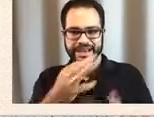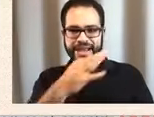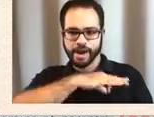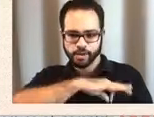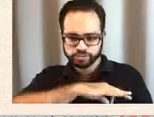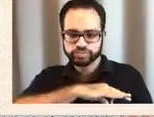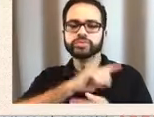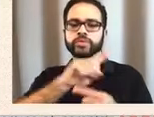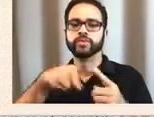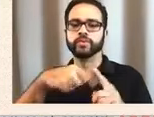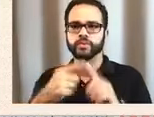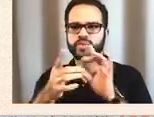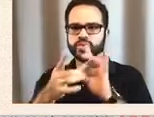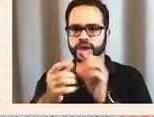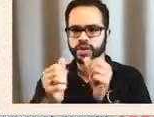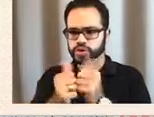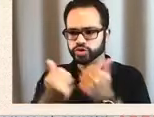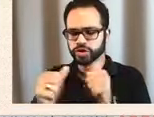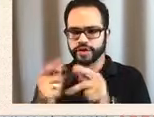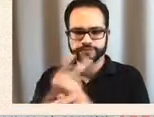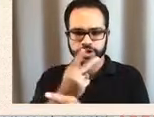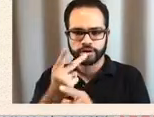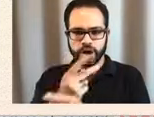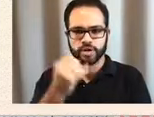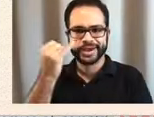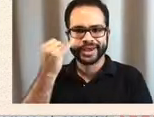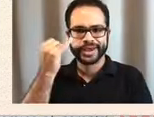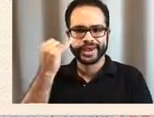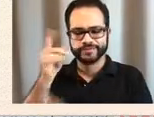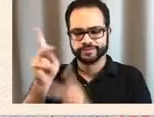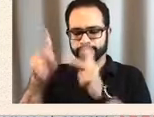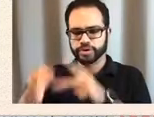to calculating whether or not the person is